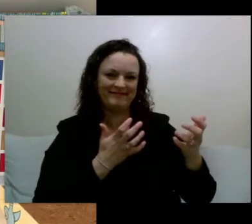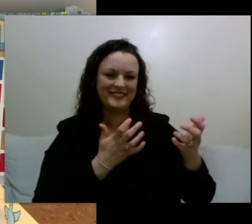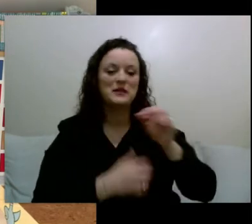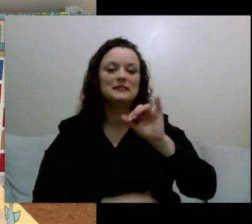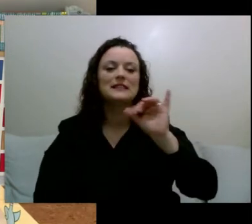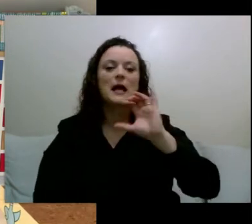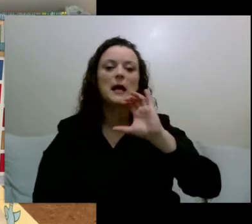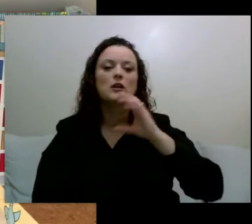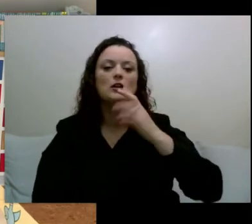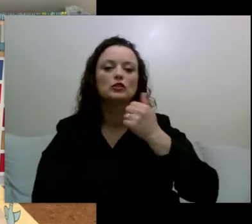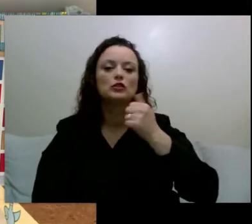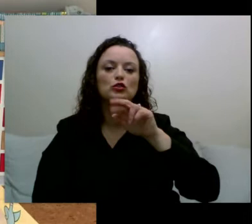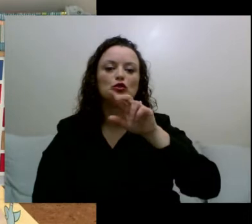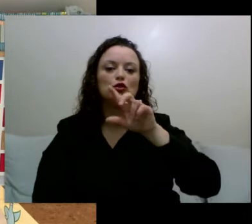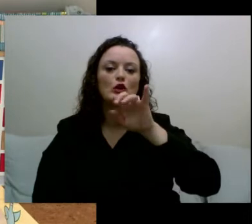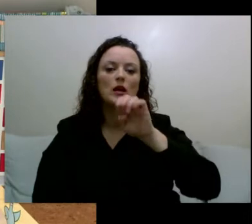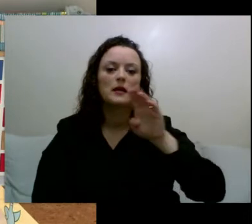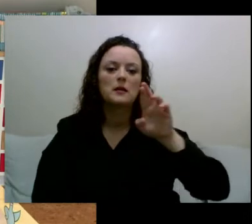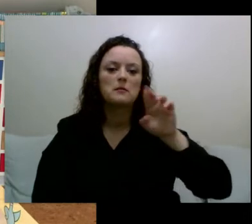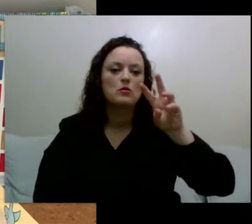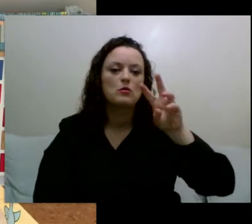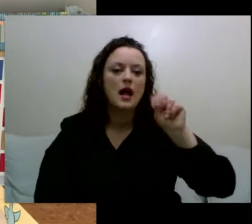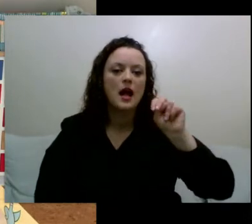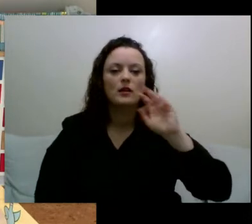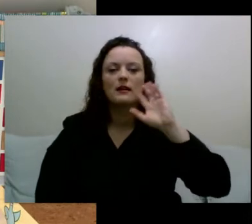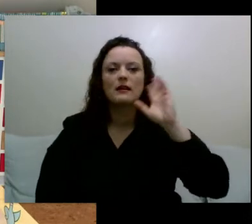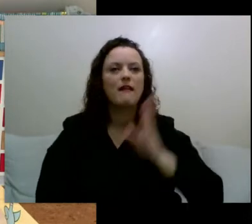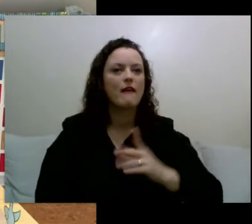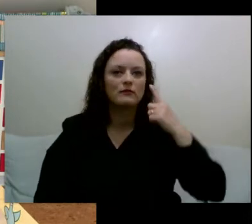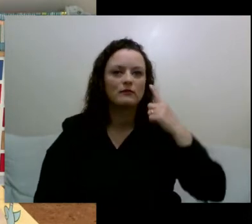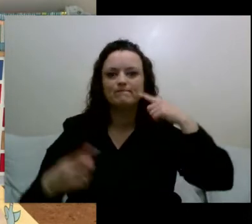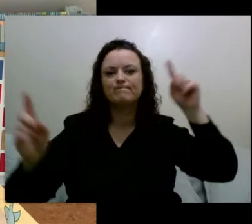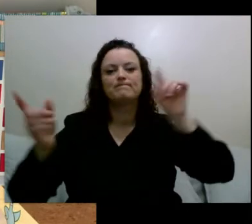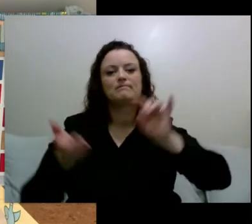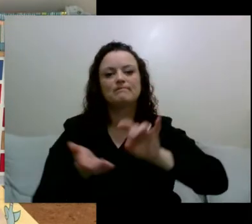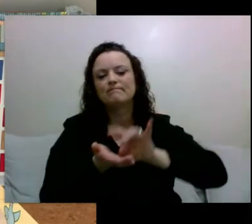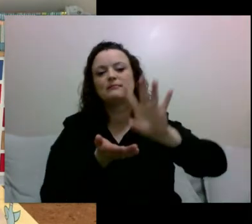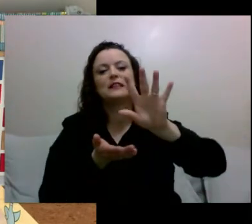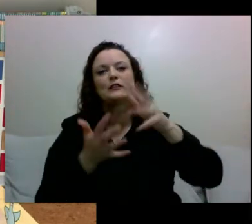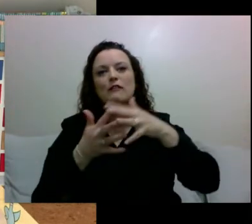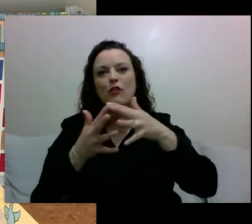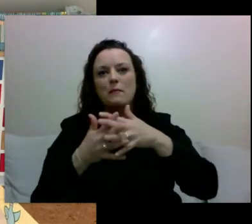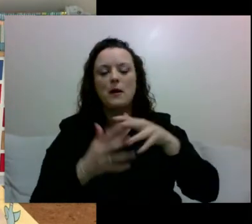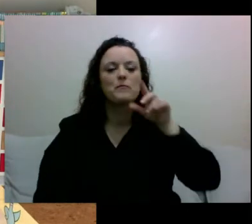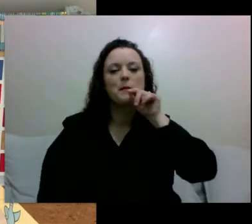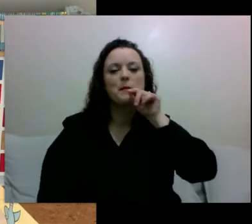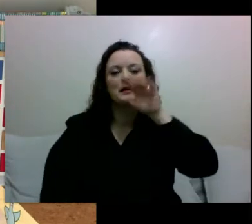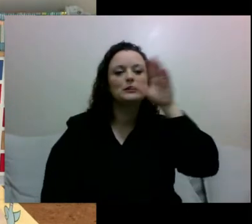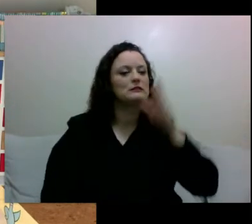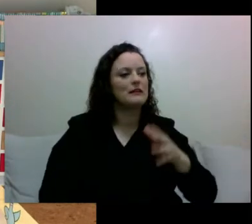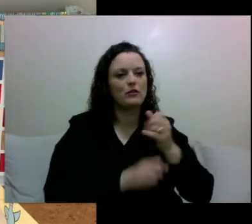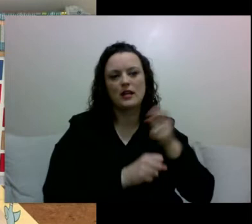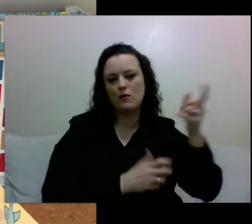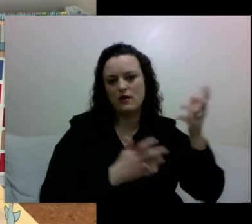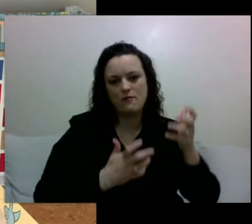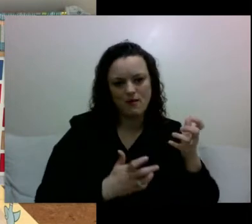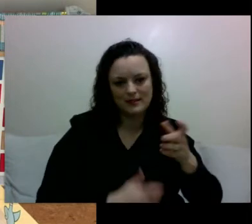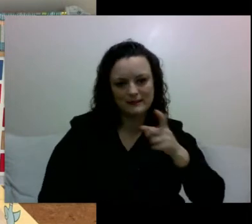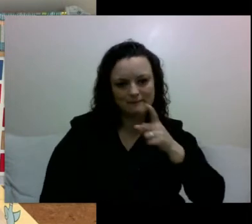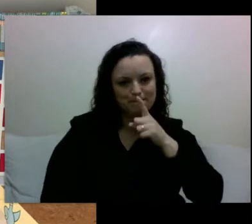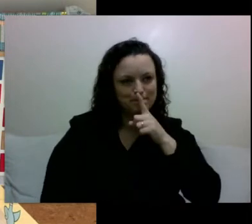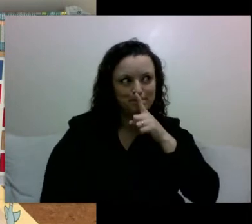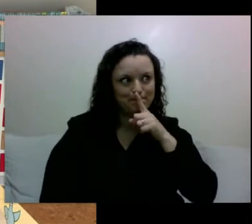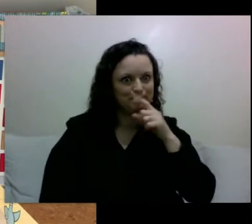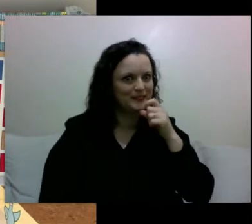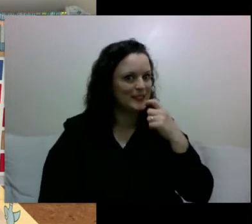never going to be able to kick that football, the pigeon is never going to get what he wants. Shh, don't tell him. Because I'm